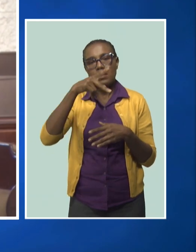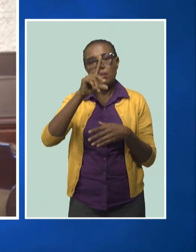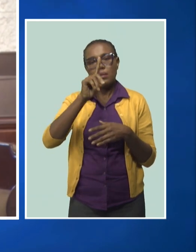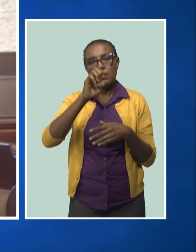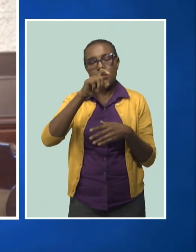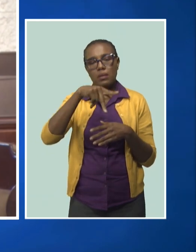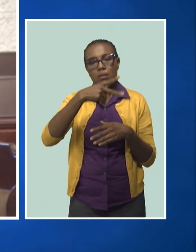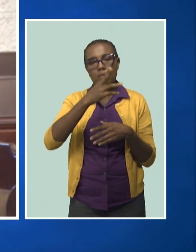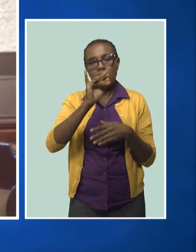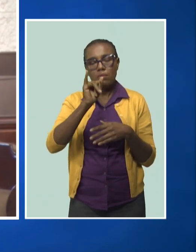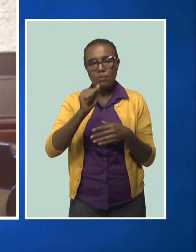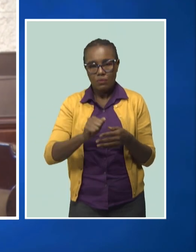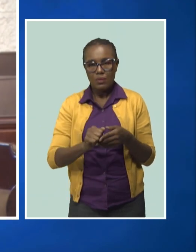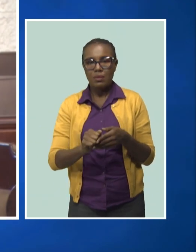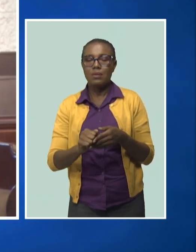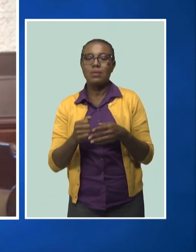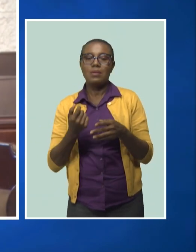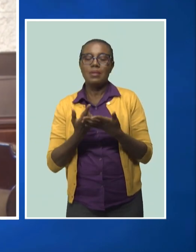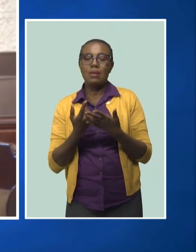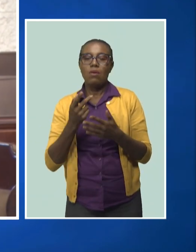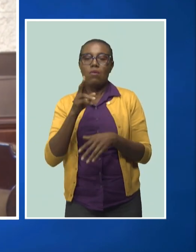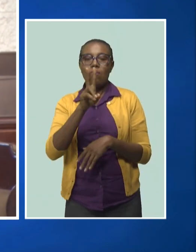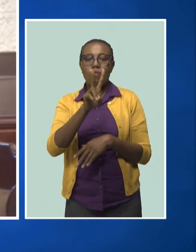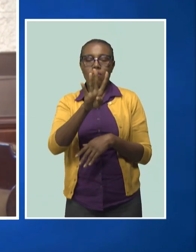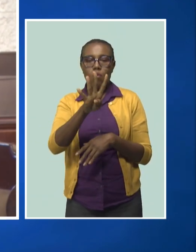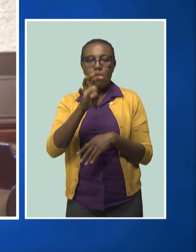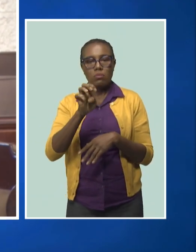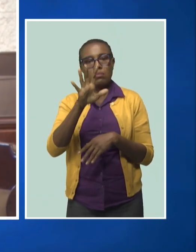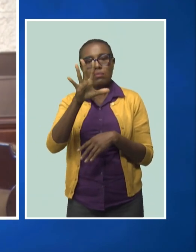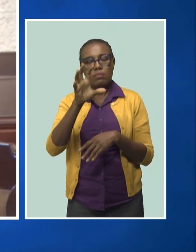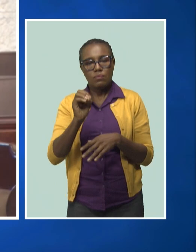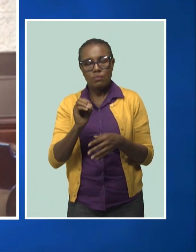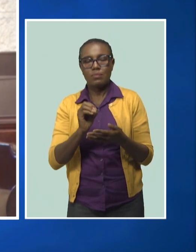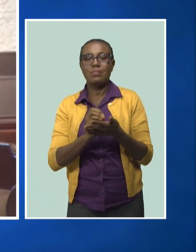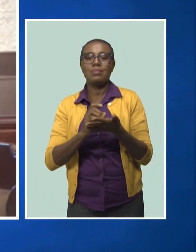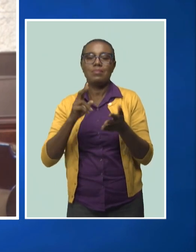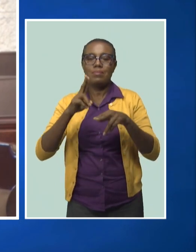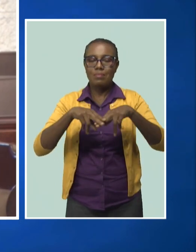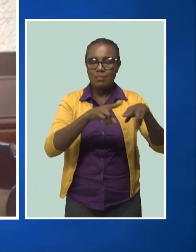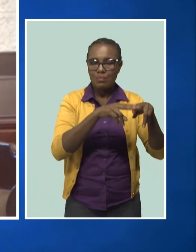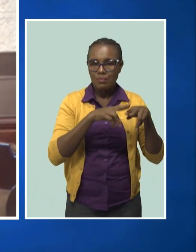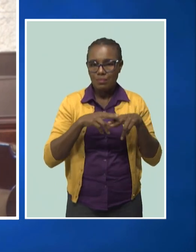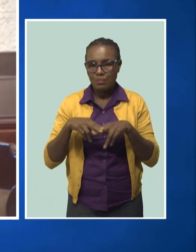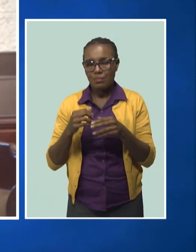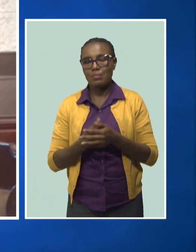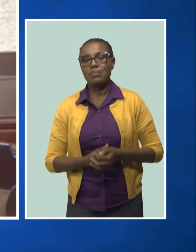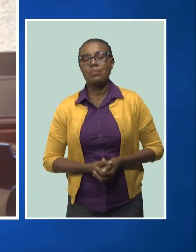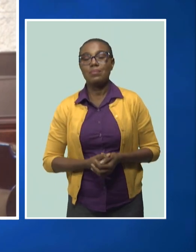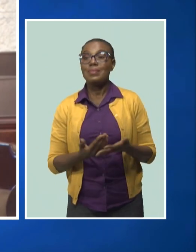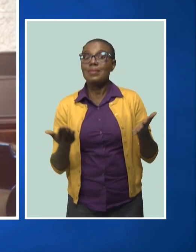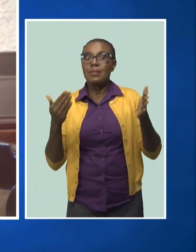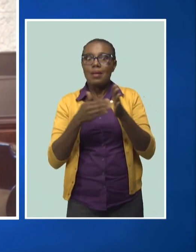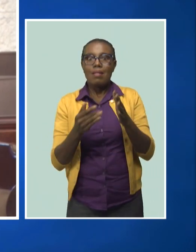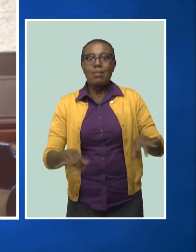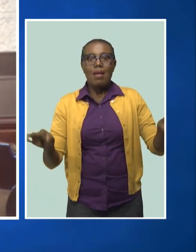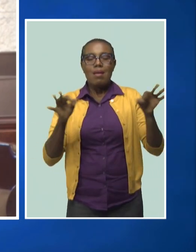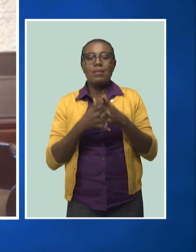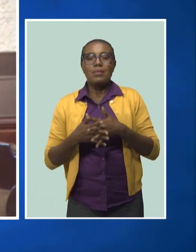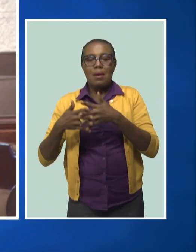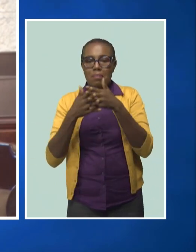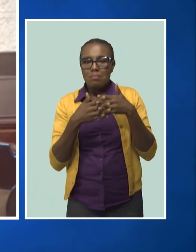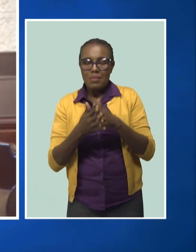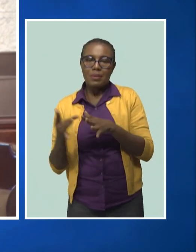4,750 seats. In fact, to recognize the historical significance of the return of American Airlines